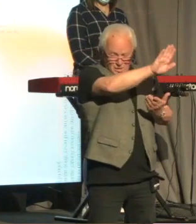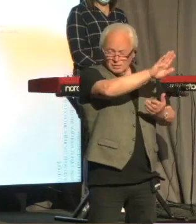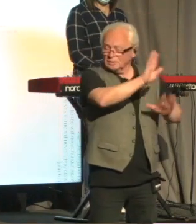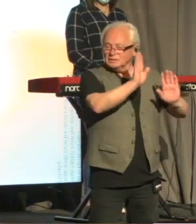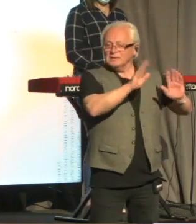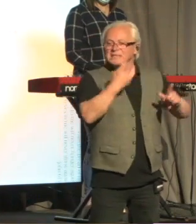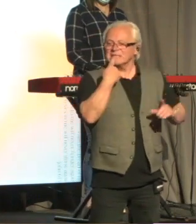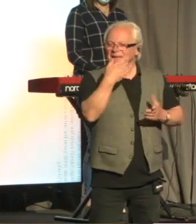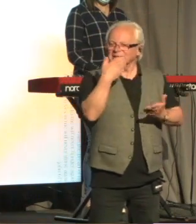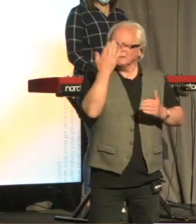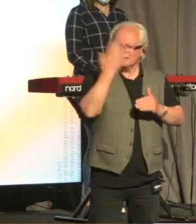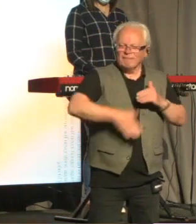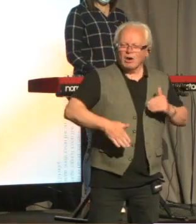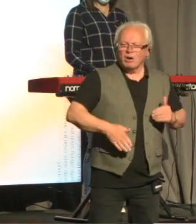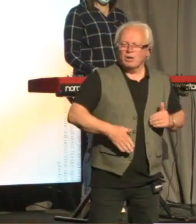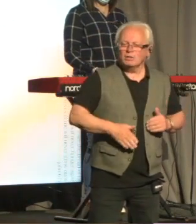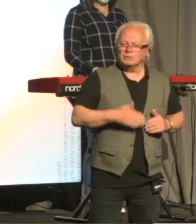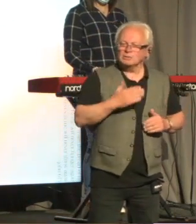Say never.